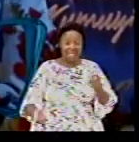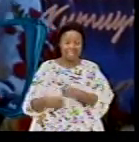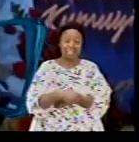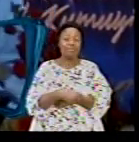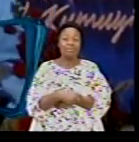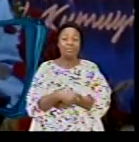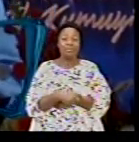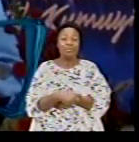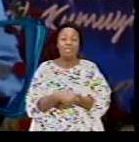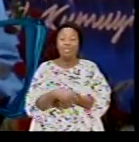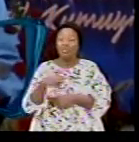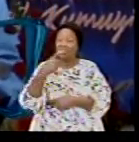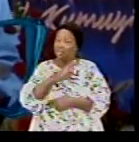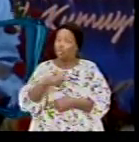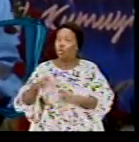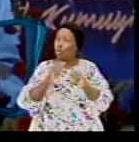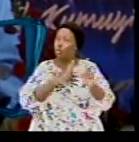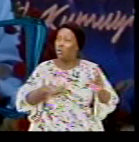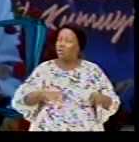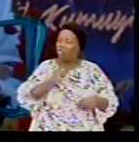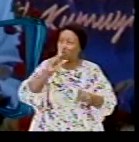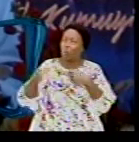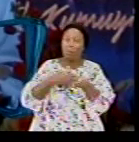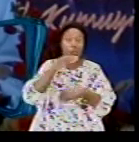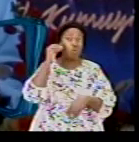not going back with the sickness.